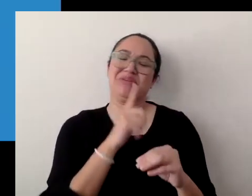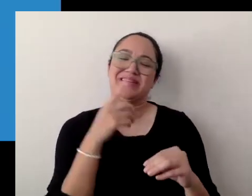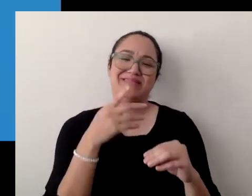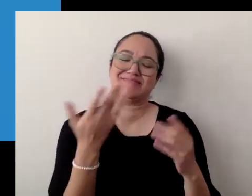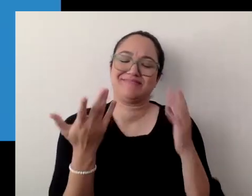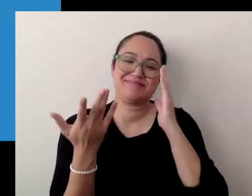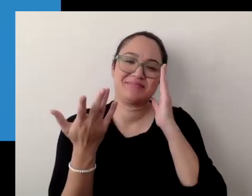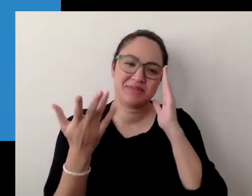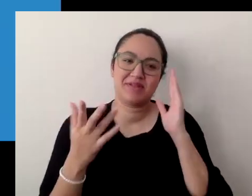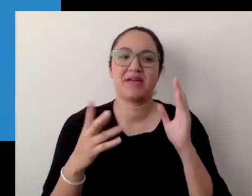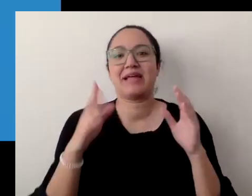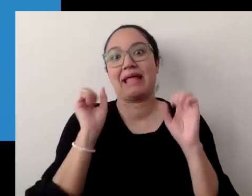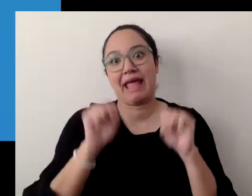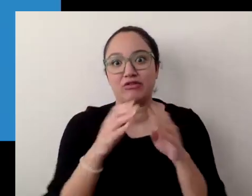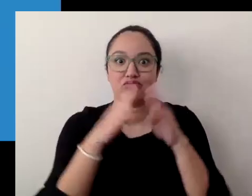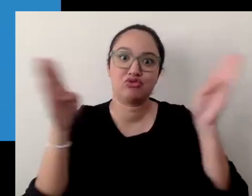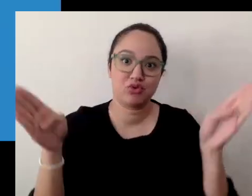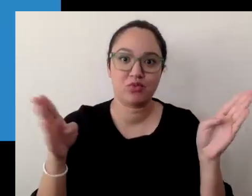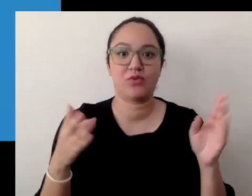make any kind of generalizations.